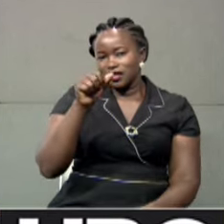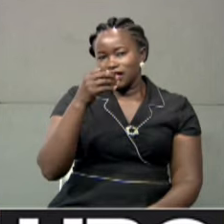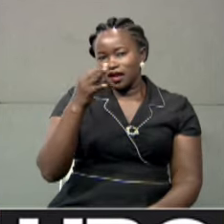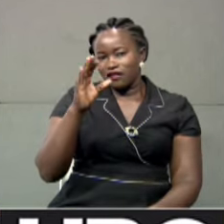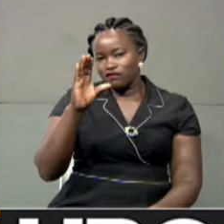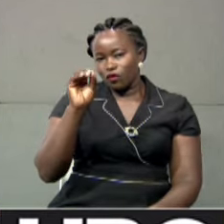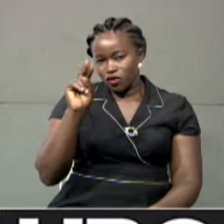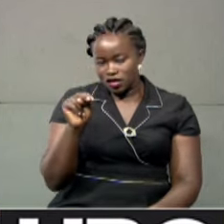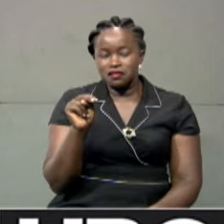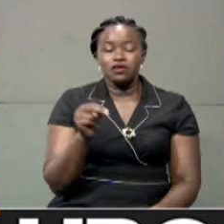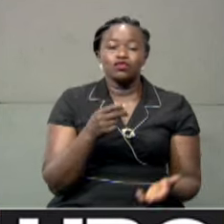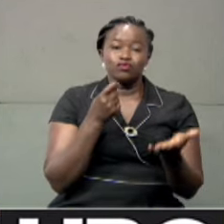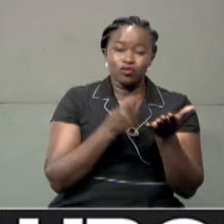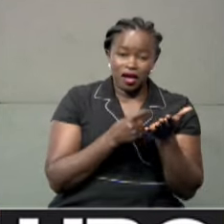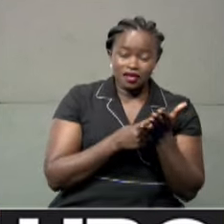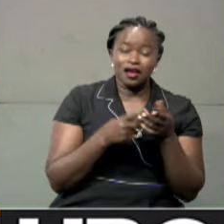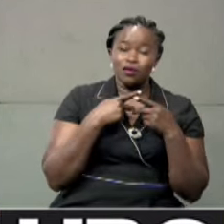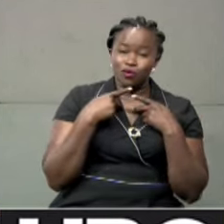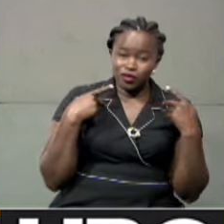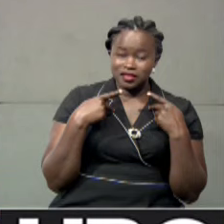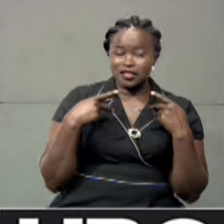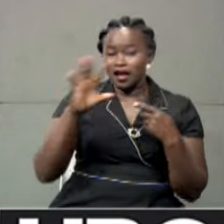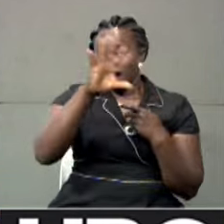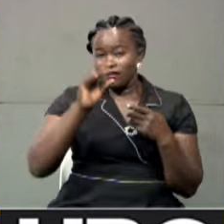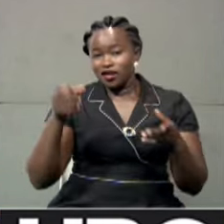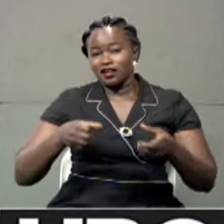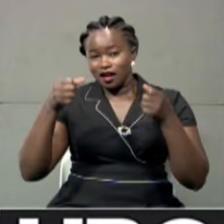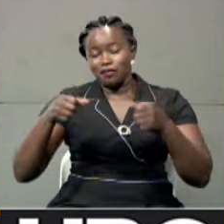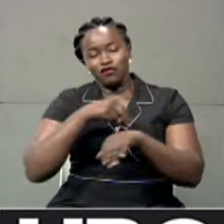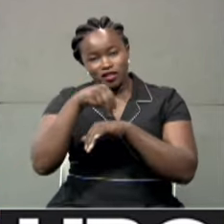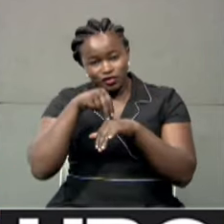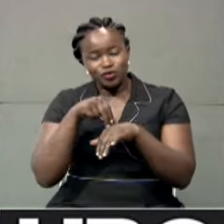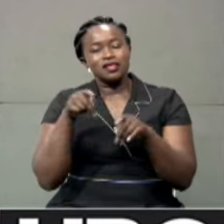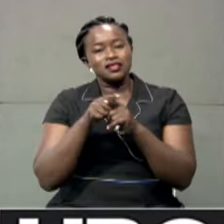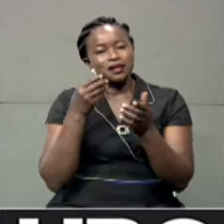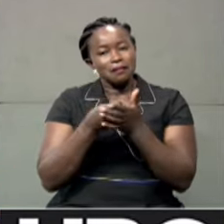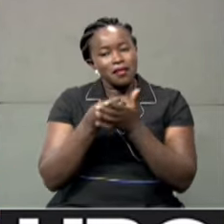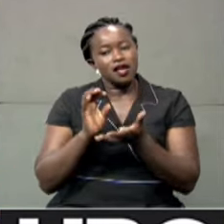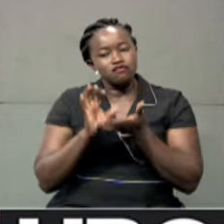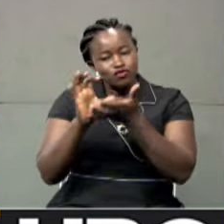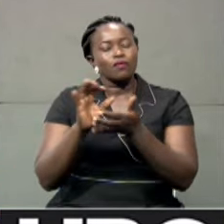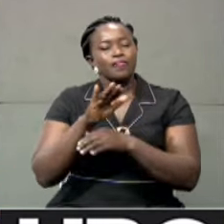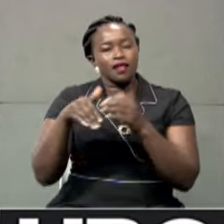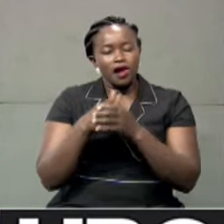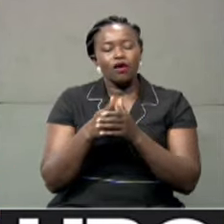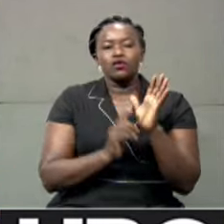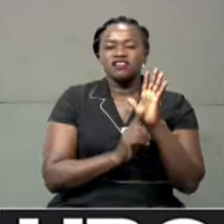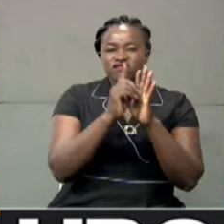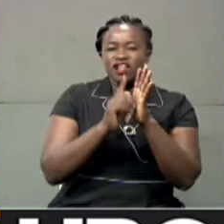Uganda will be hosting AFCON and providing money for all the